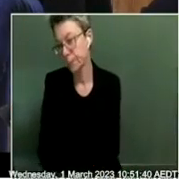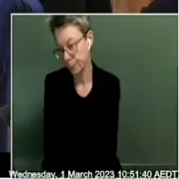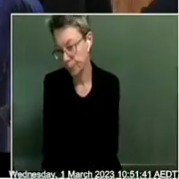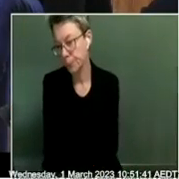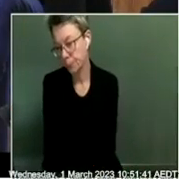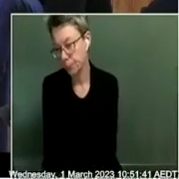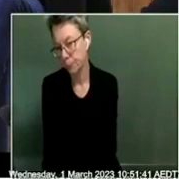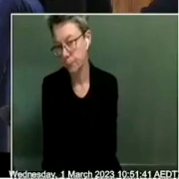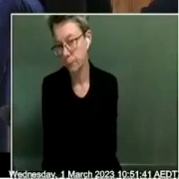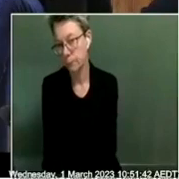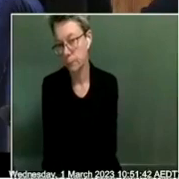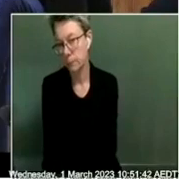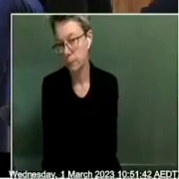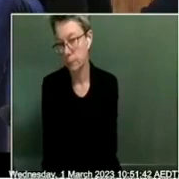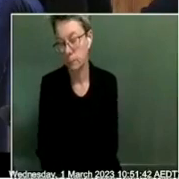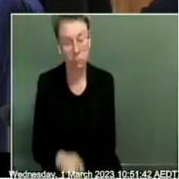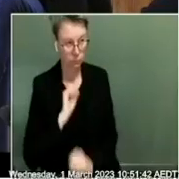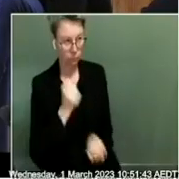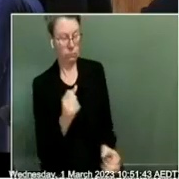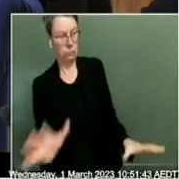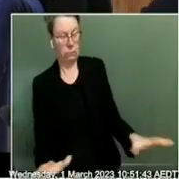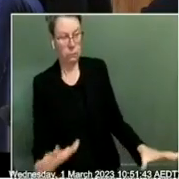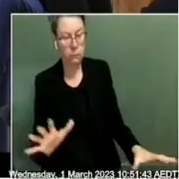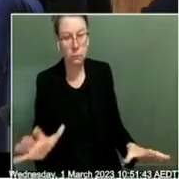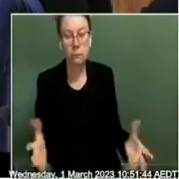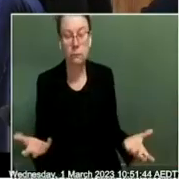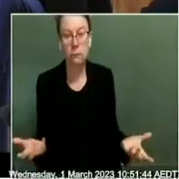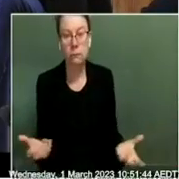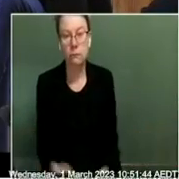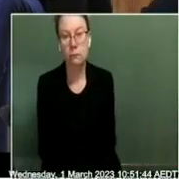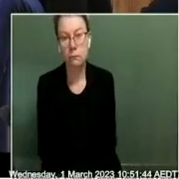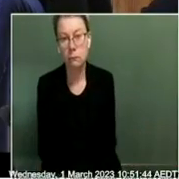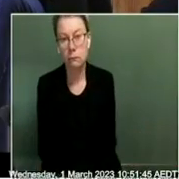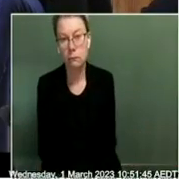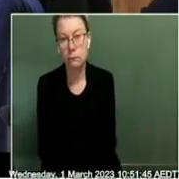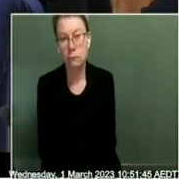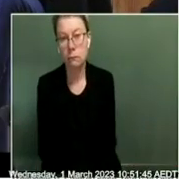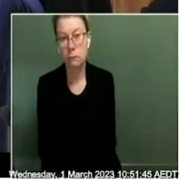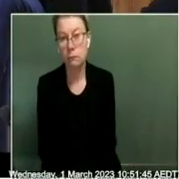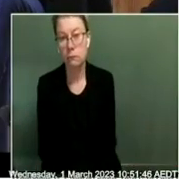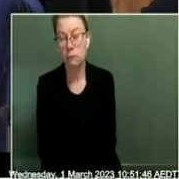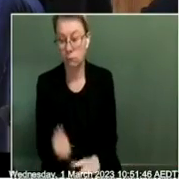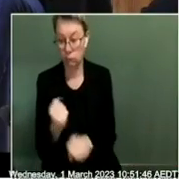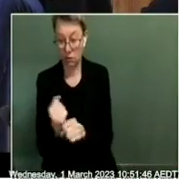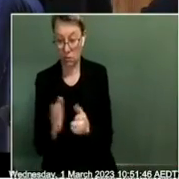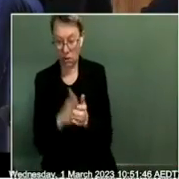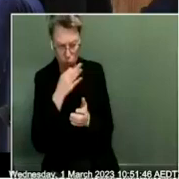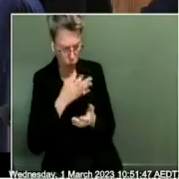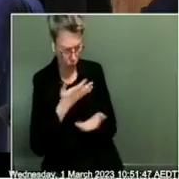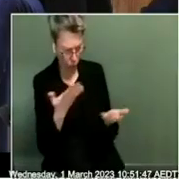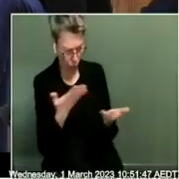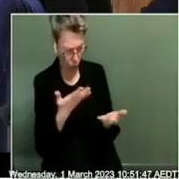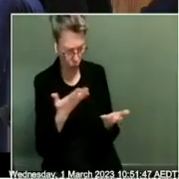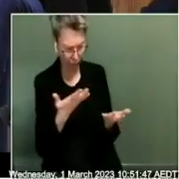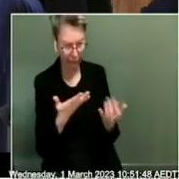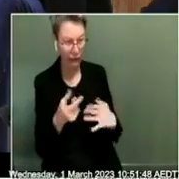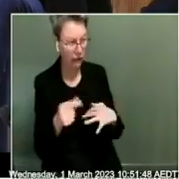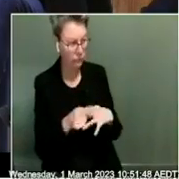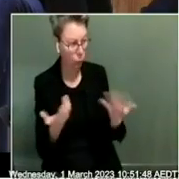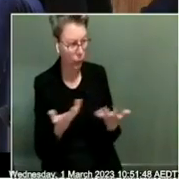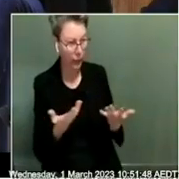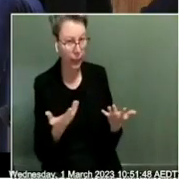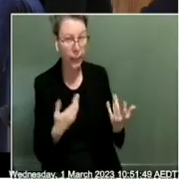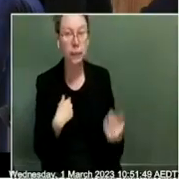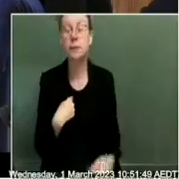and devastated. And she said, where is he? And they said, Mrs. Foster, we're sorry to tell you that we've